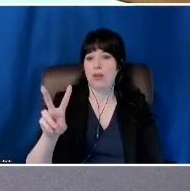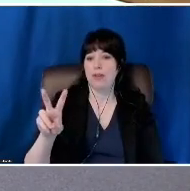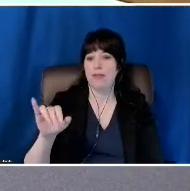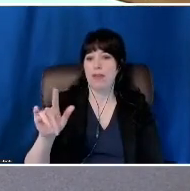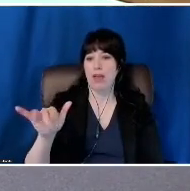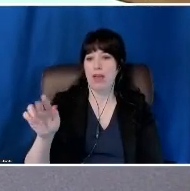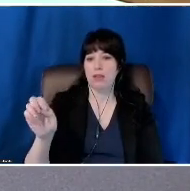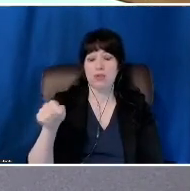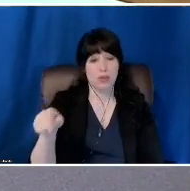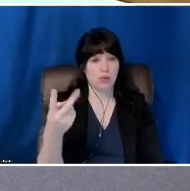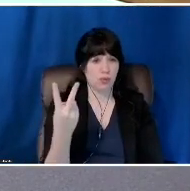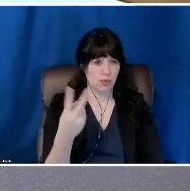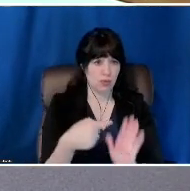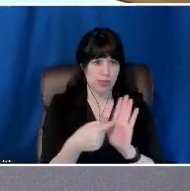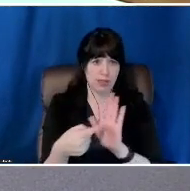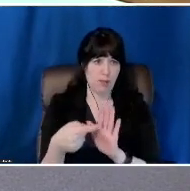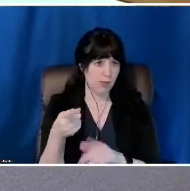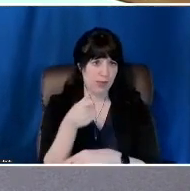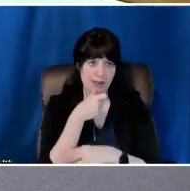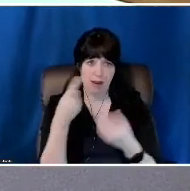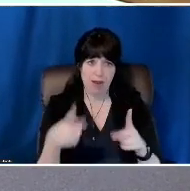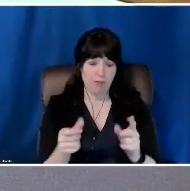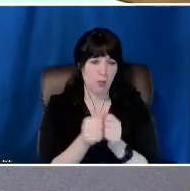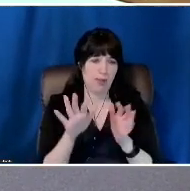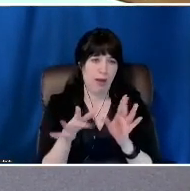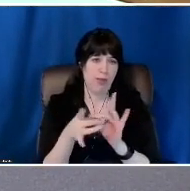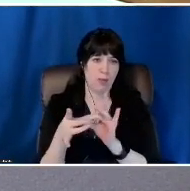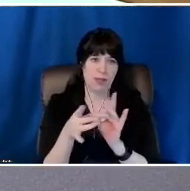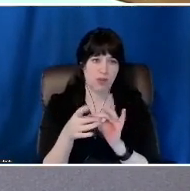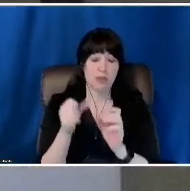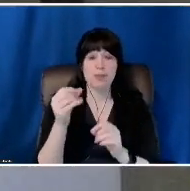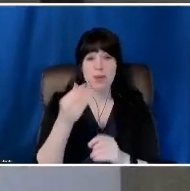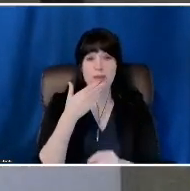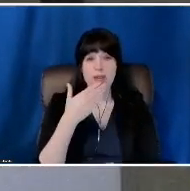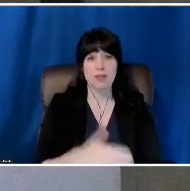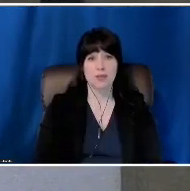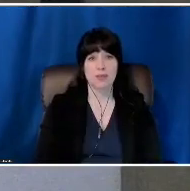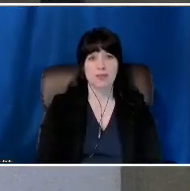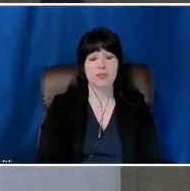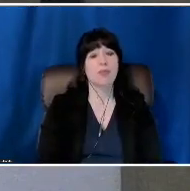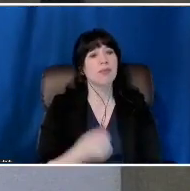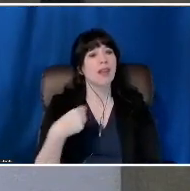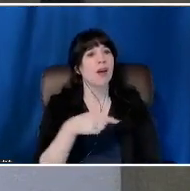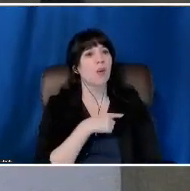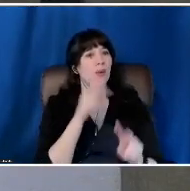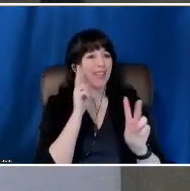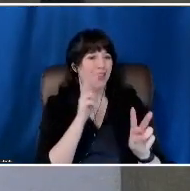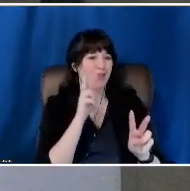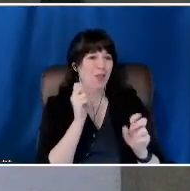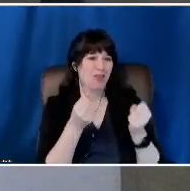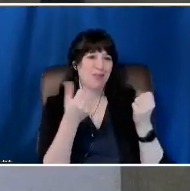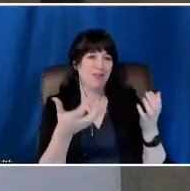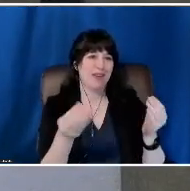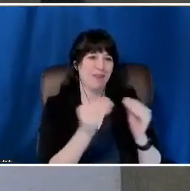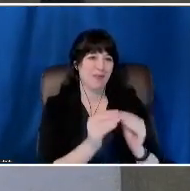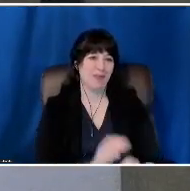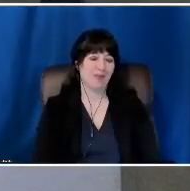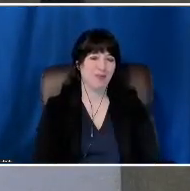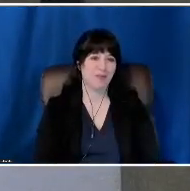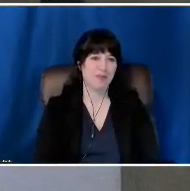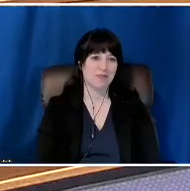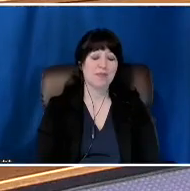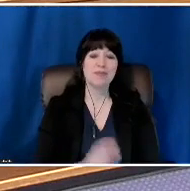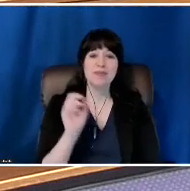not have happened without that relationship. So thank you. And we look forward to many more. All